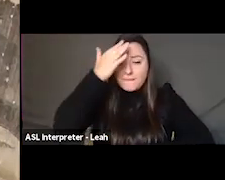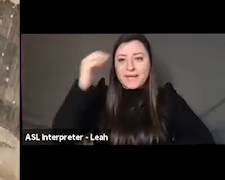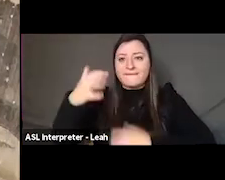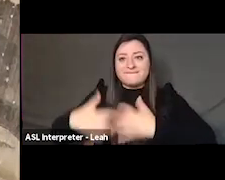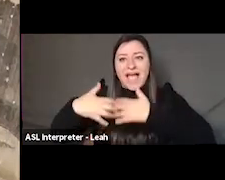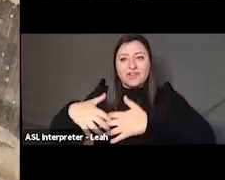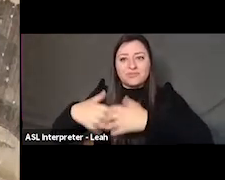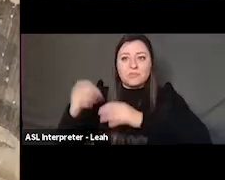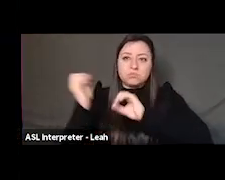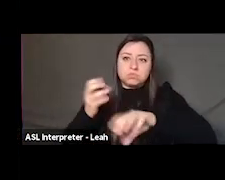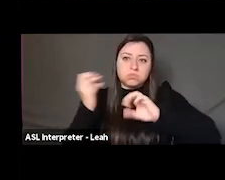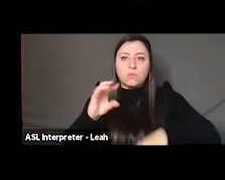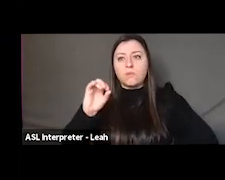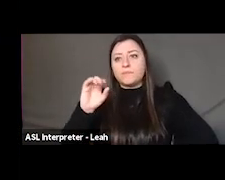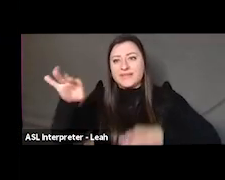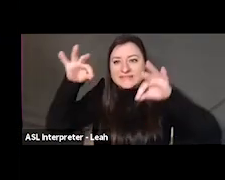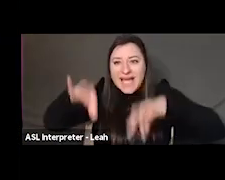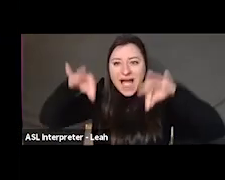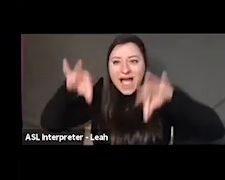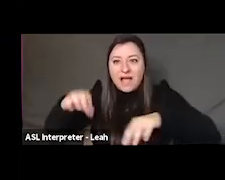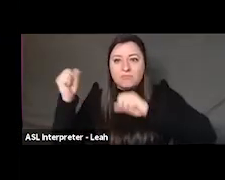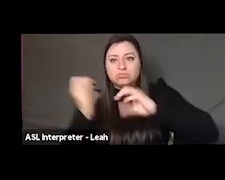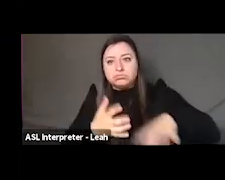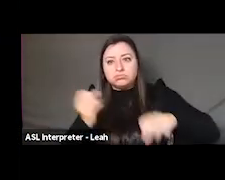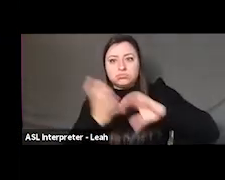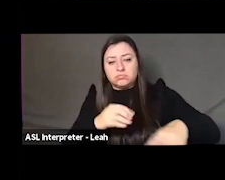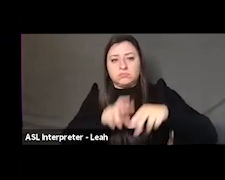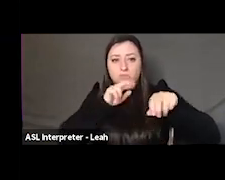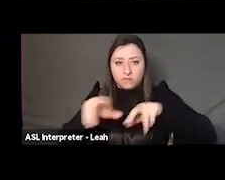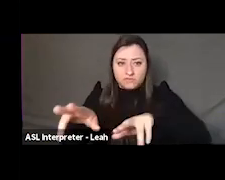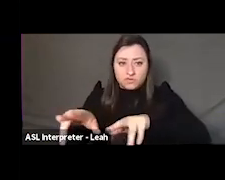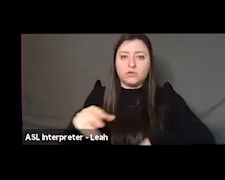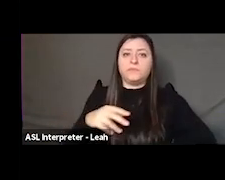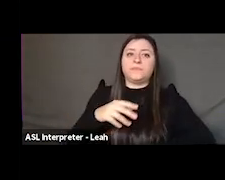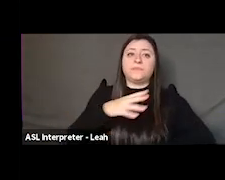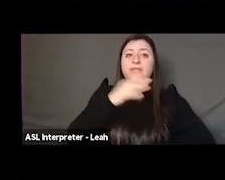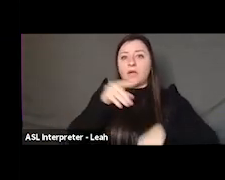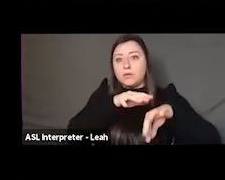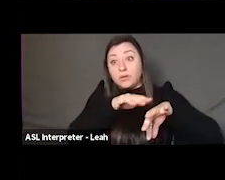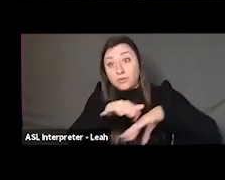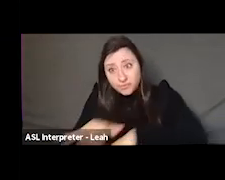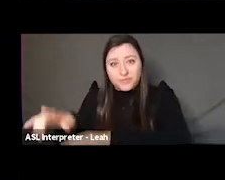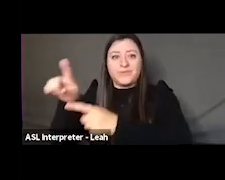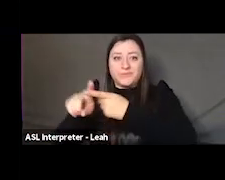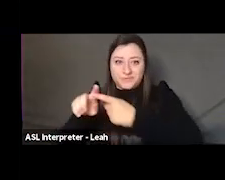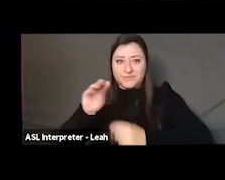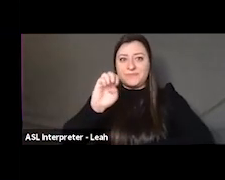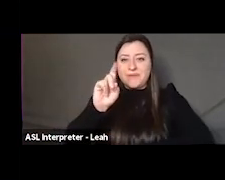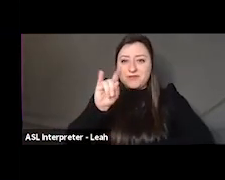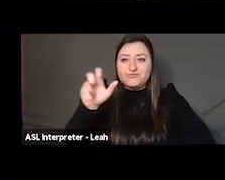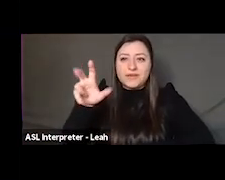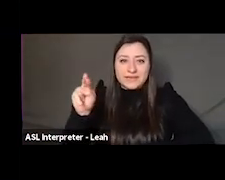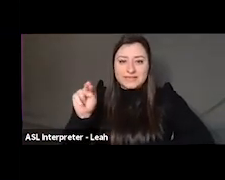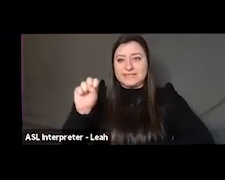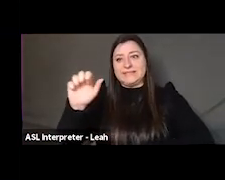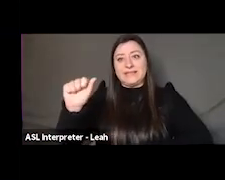dyes into the river. And of course, all of this flows into the Mediterranean Sea. So I like to put in the slide because